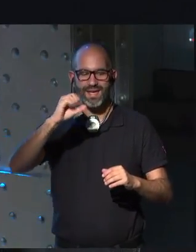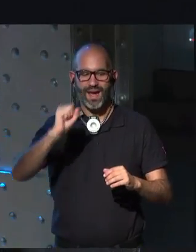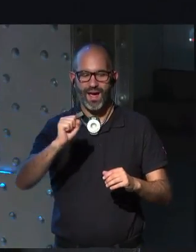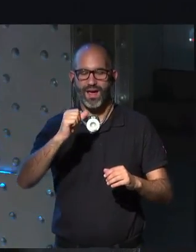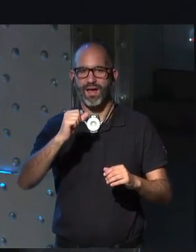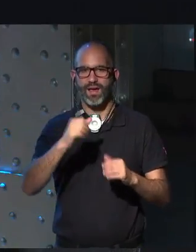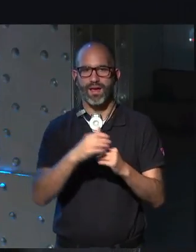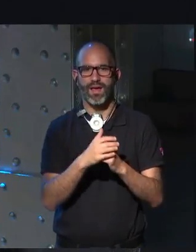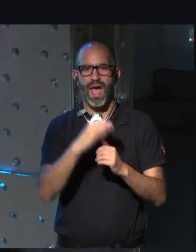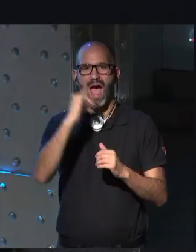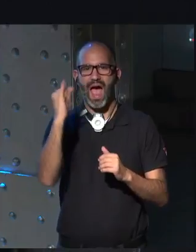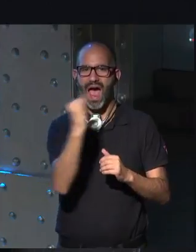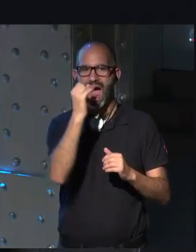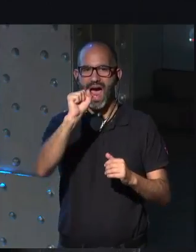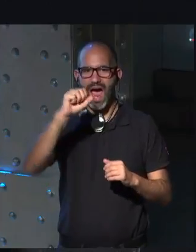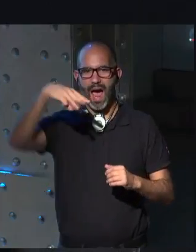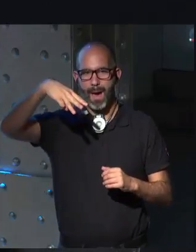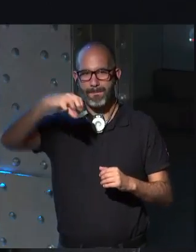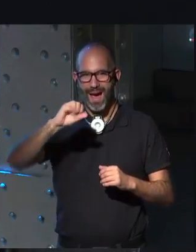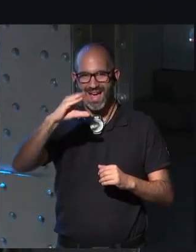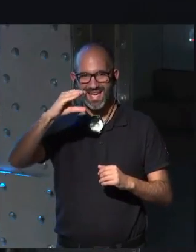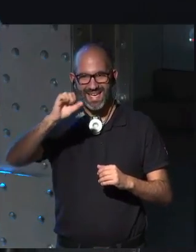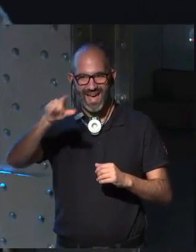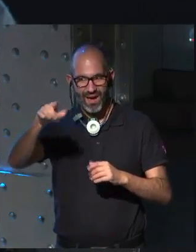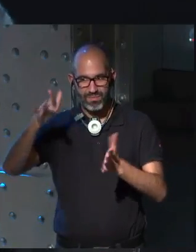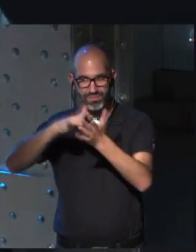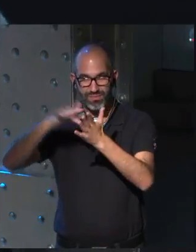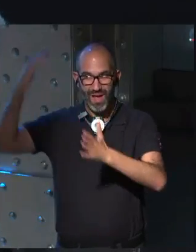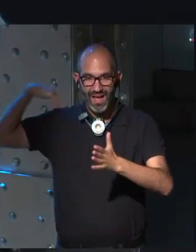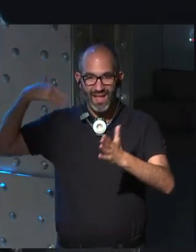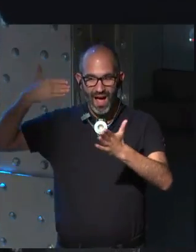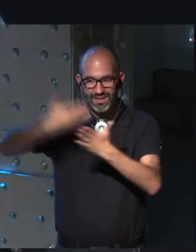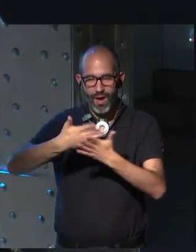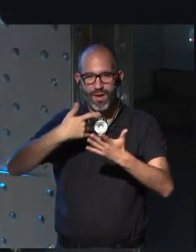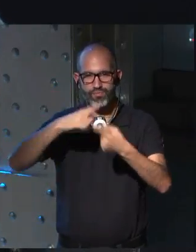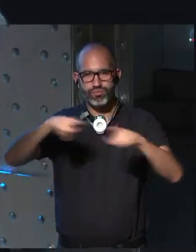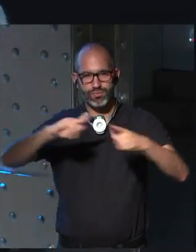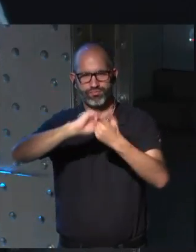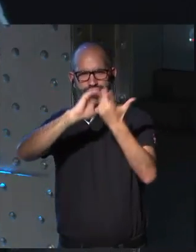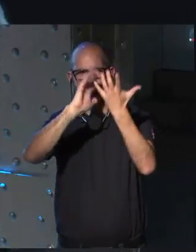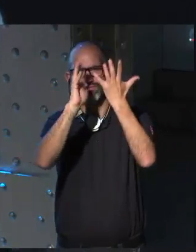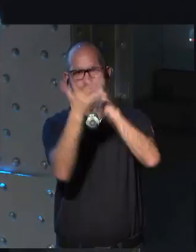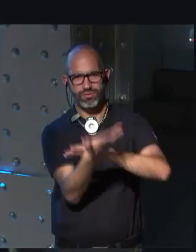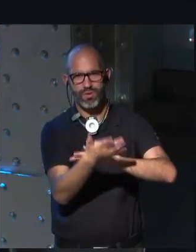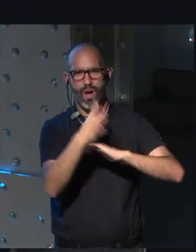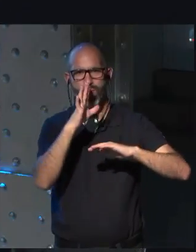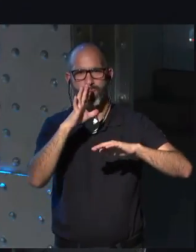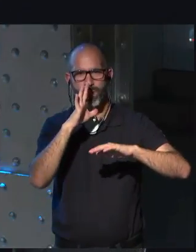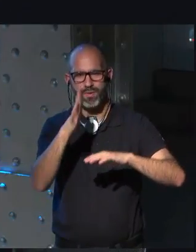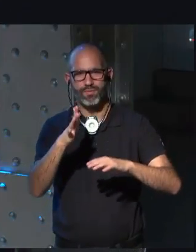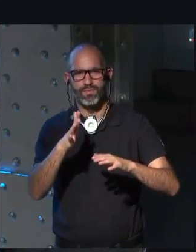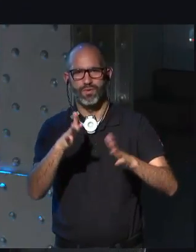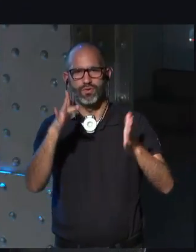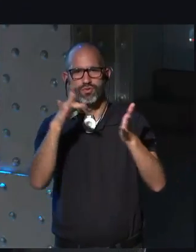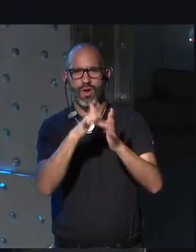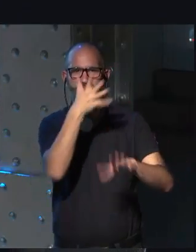Jamaica, that part of the book shows what music has become now, especially the gap, or